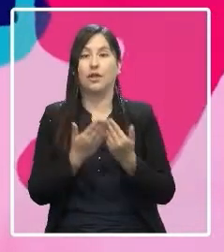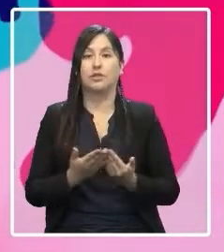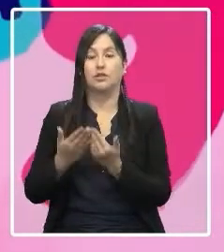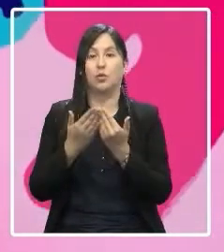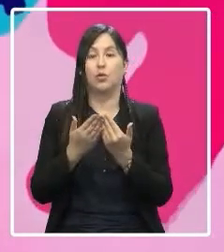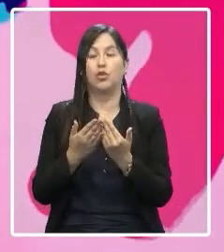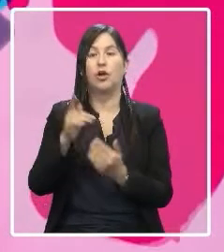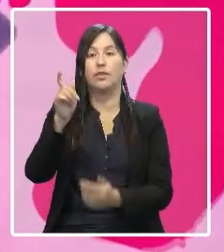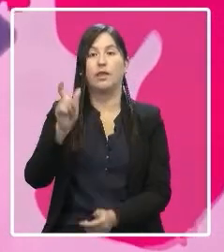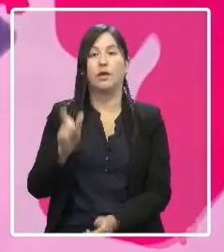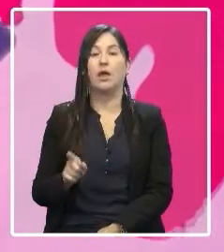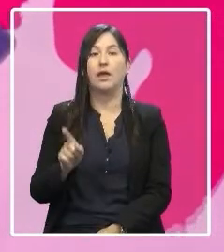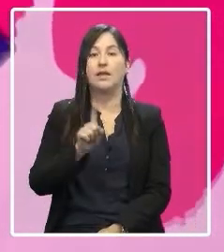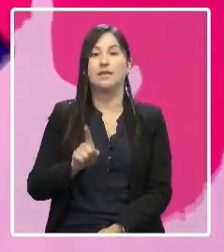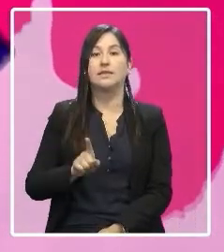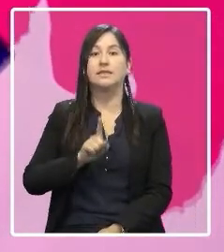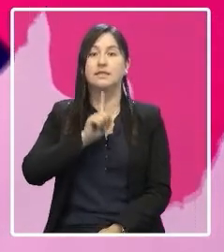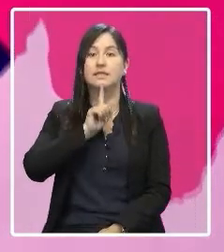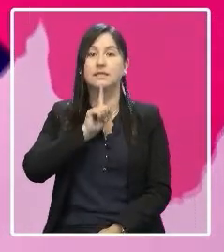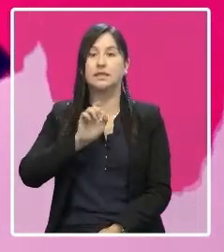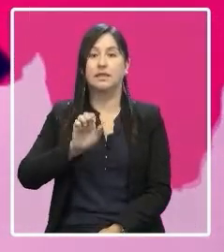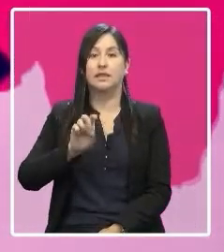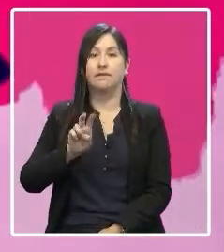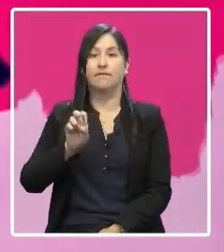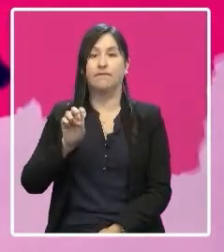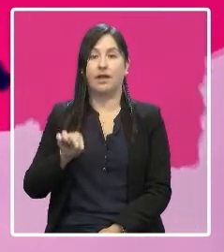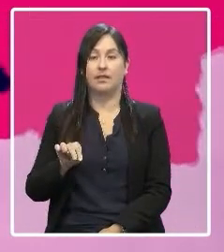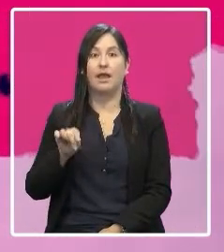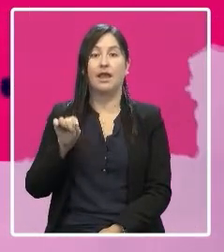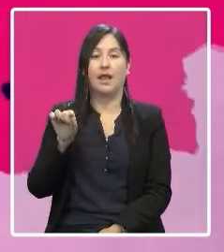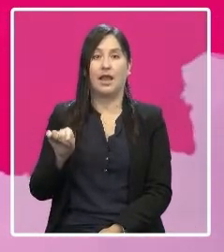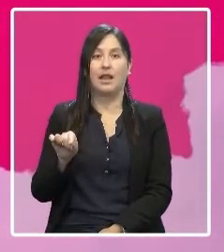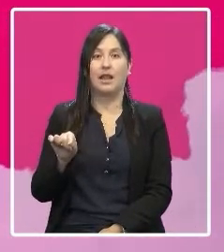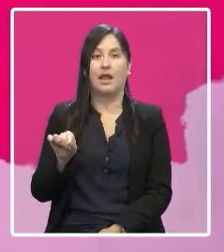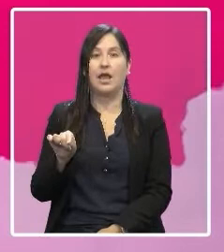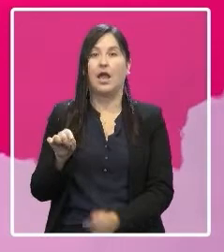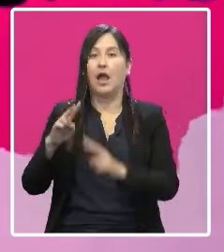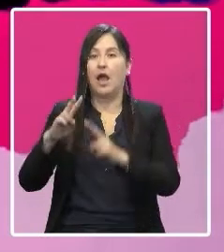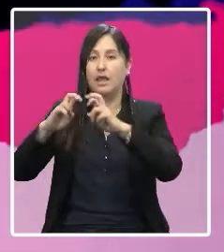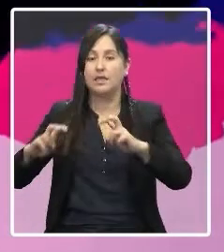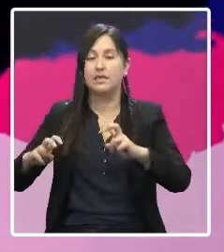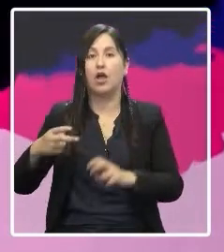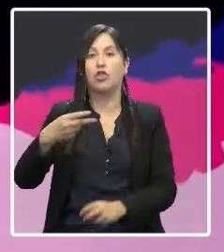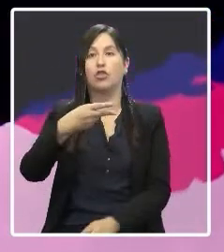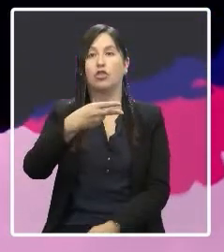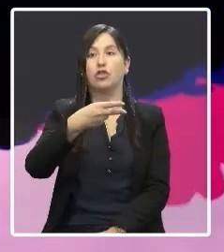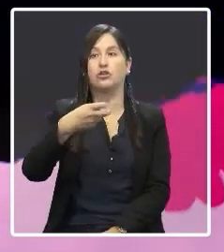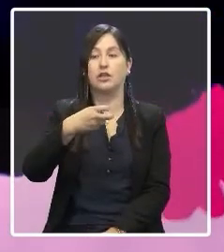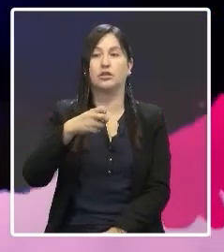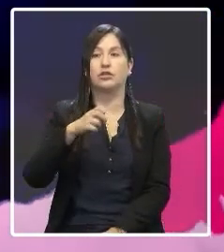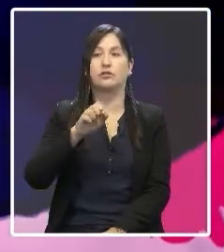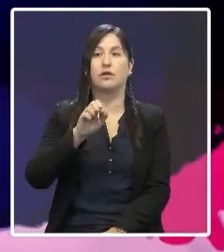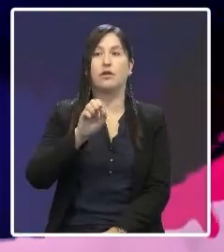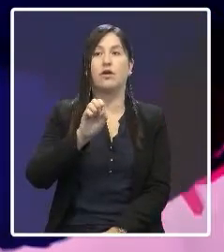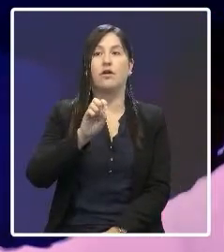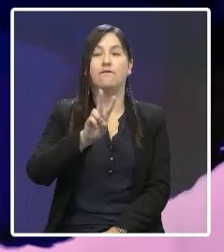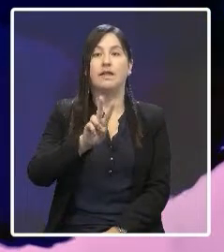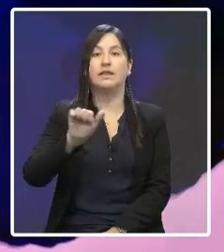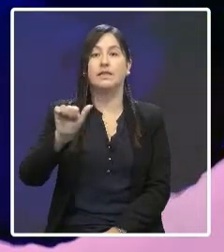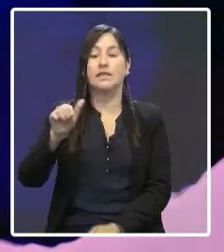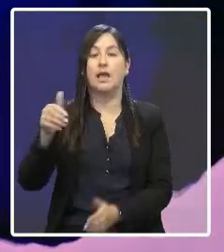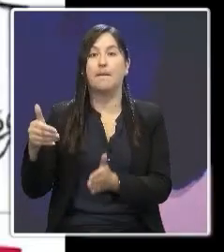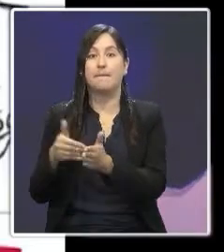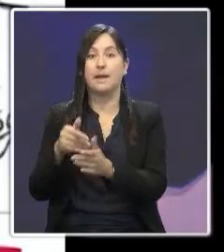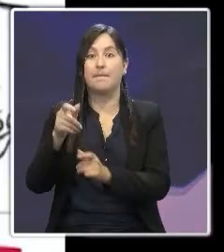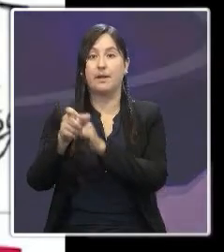under 250,000 individuals across 53 studies in 17 different countries. And what they reported is that the prevalence